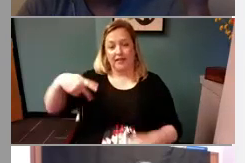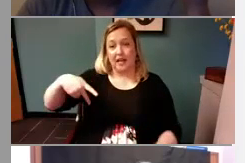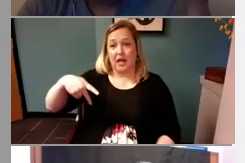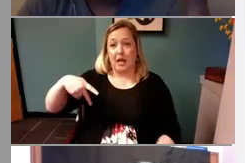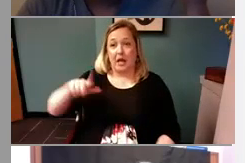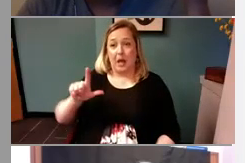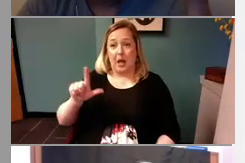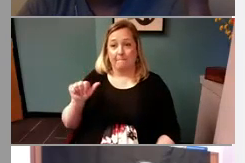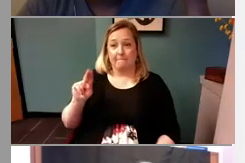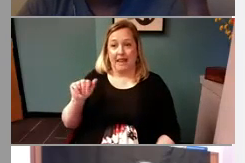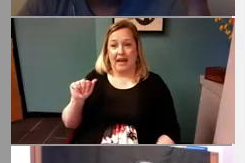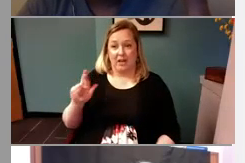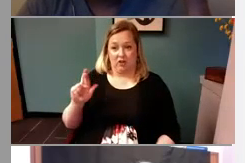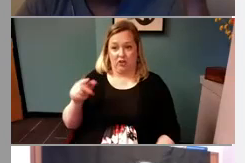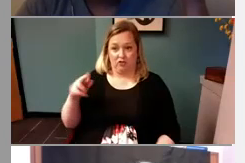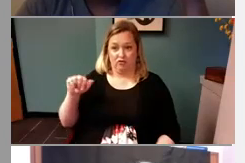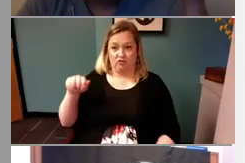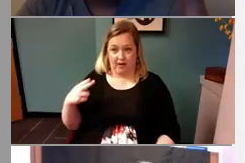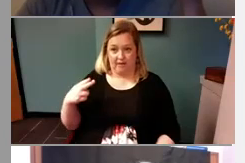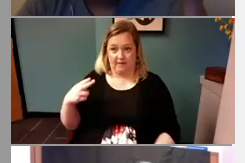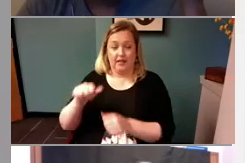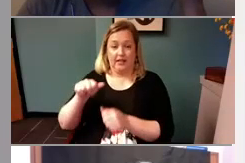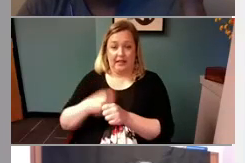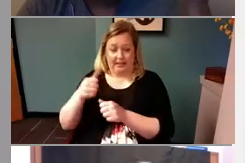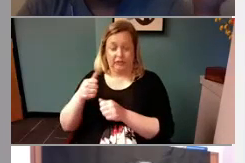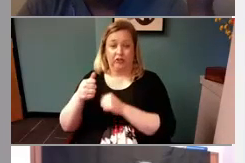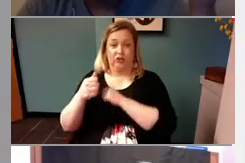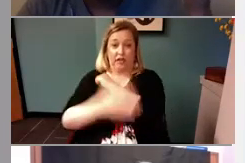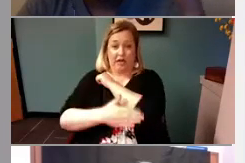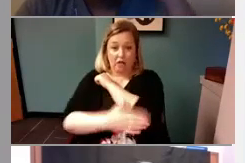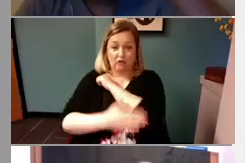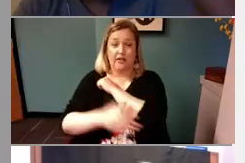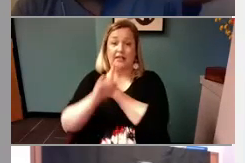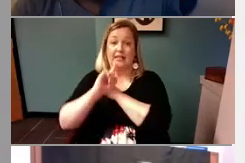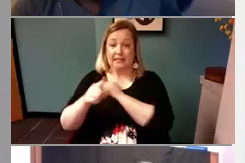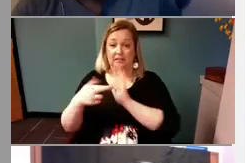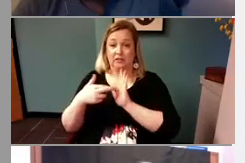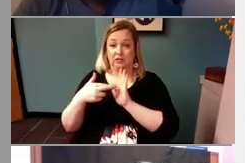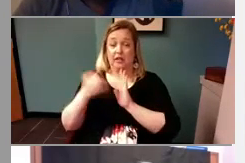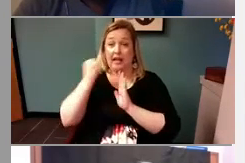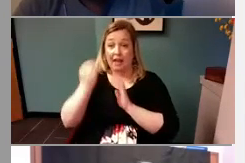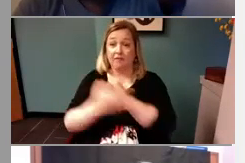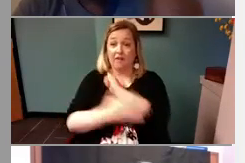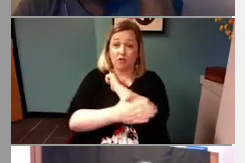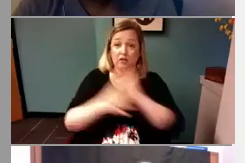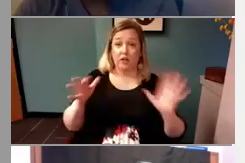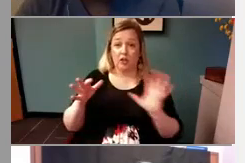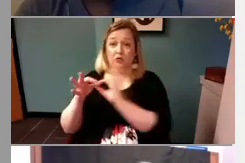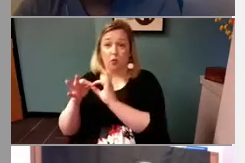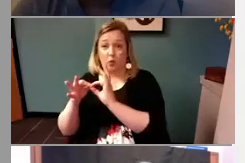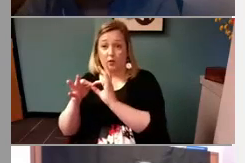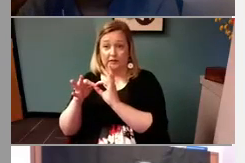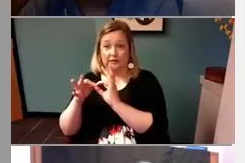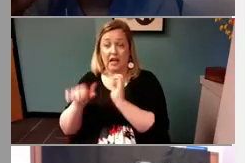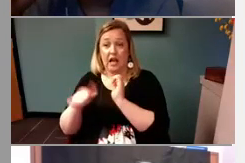is adjoining to a particular country is represented by a particular edge. And I asked you